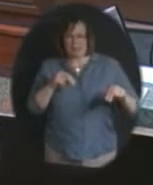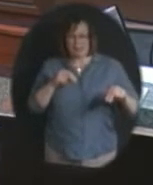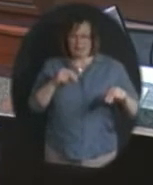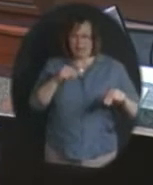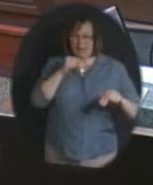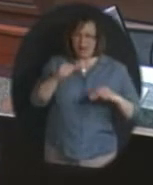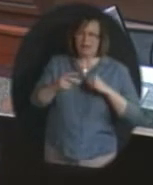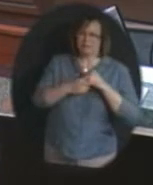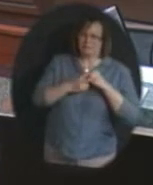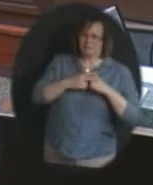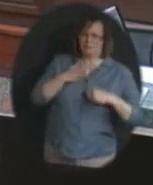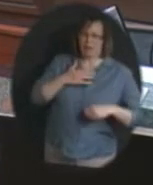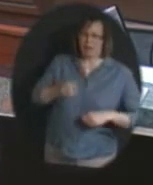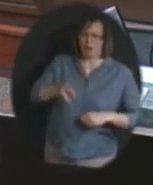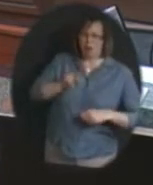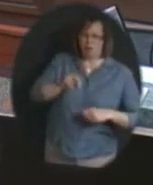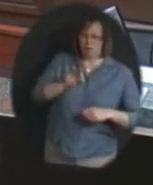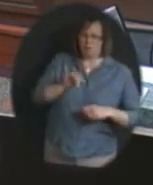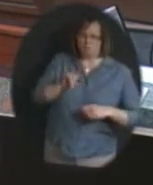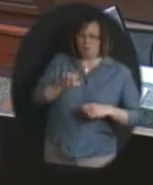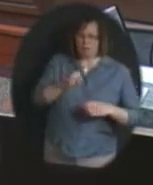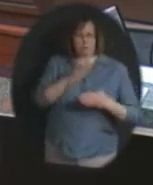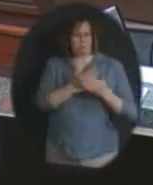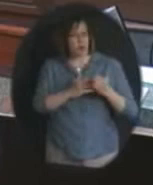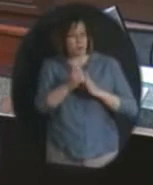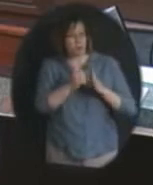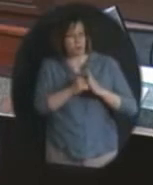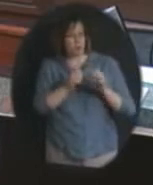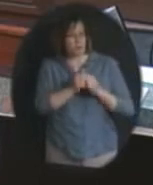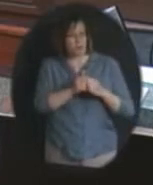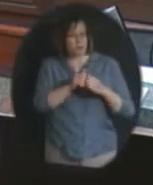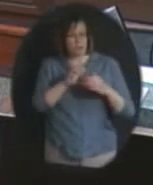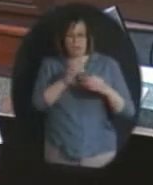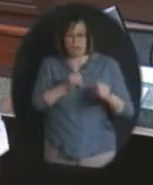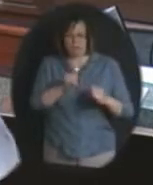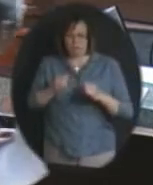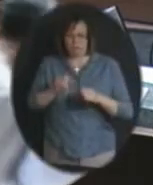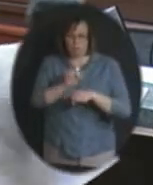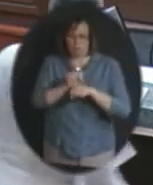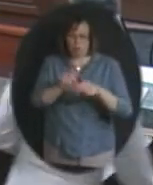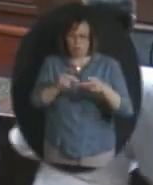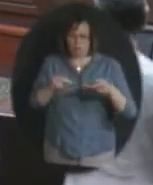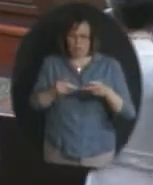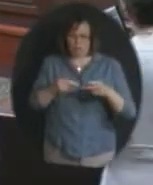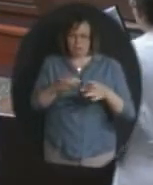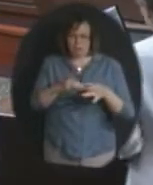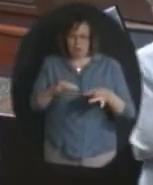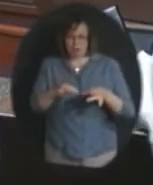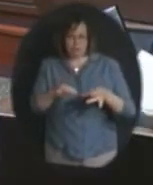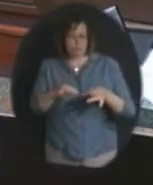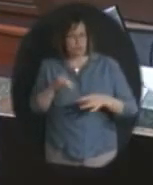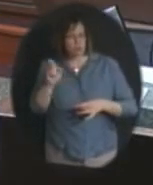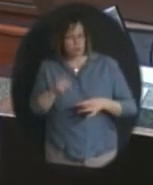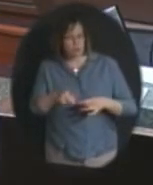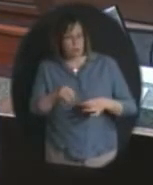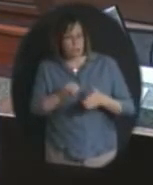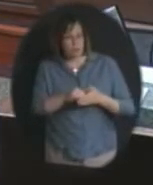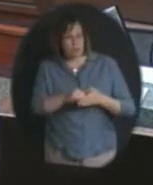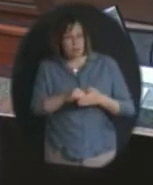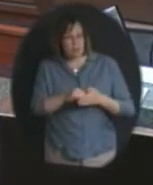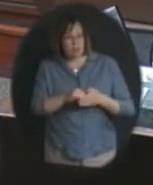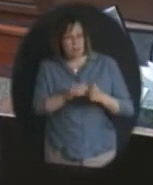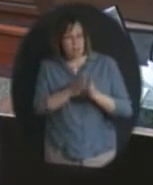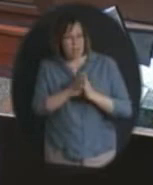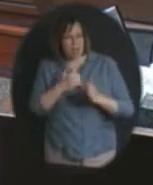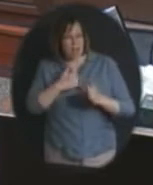I can bring it up. It's a part of the agenda. And in regards to the individual workplace comments, there's a question here that